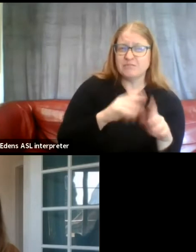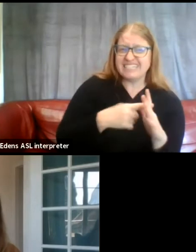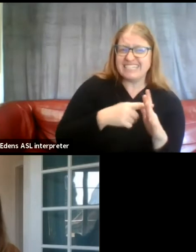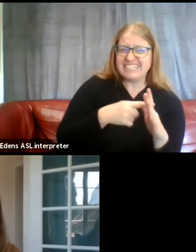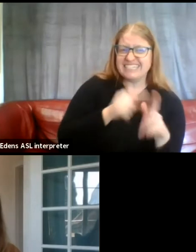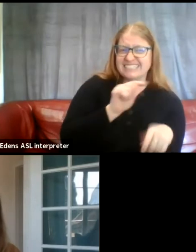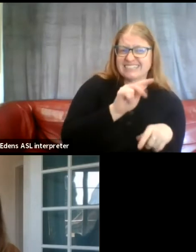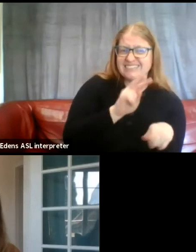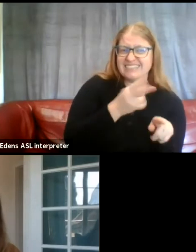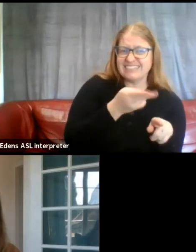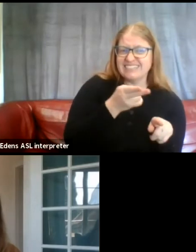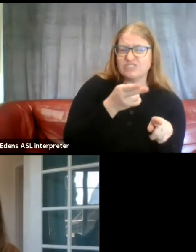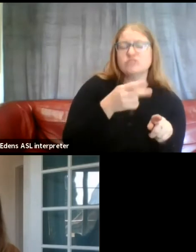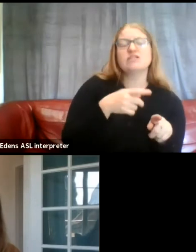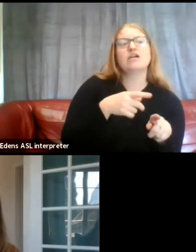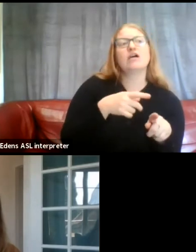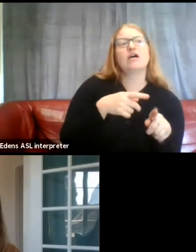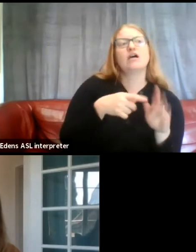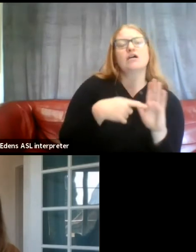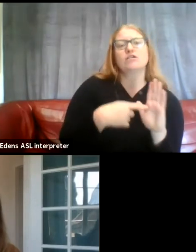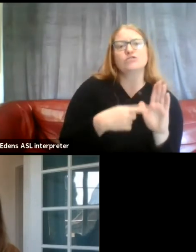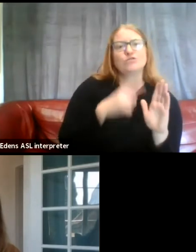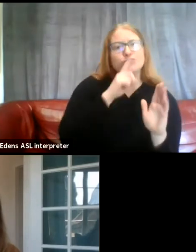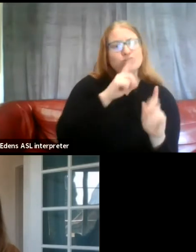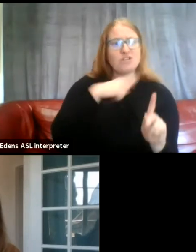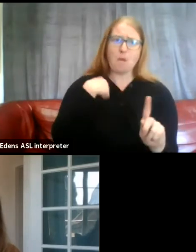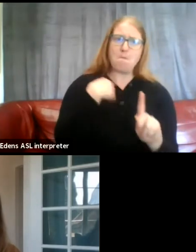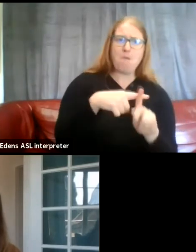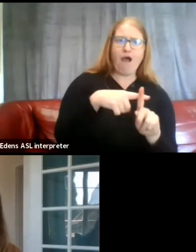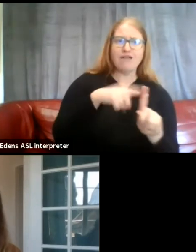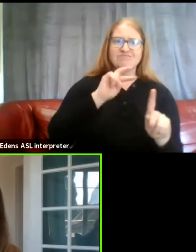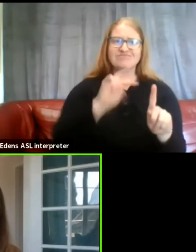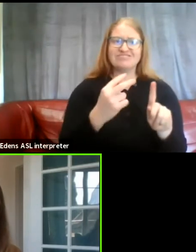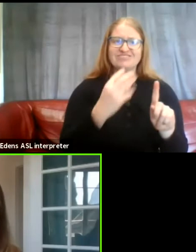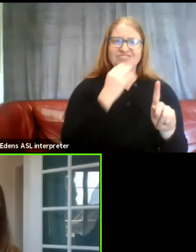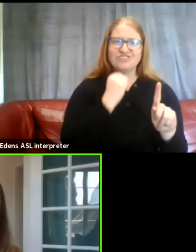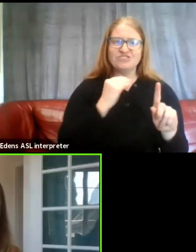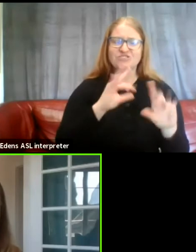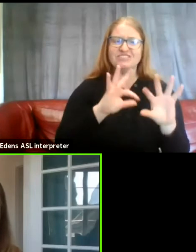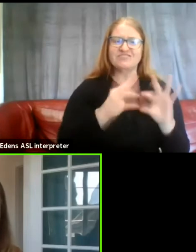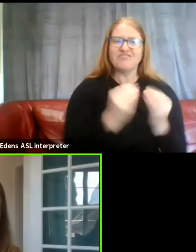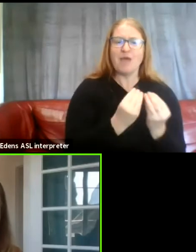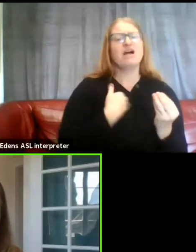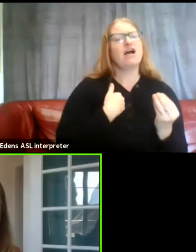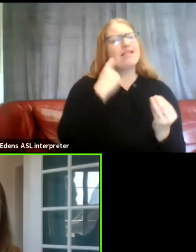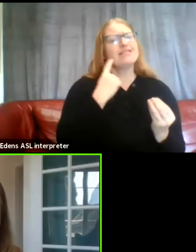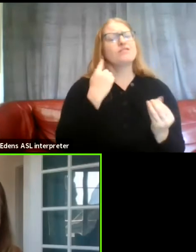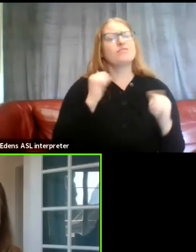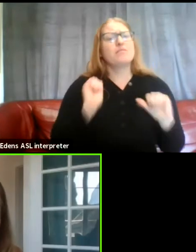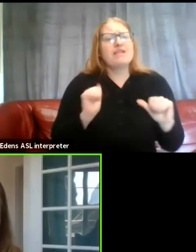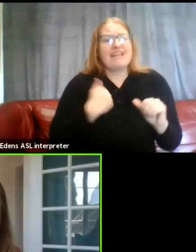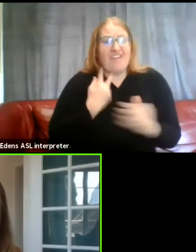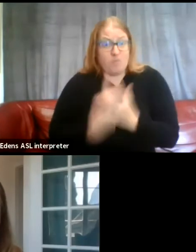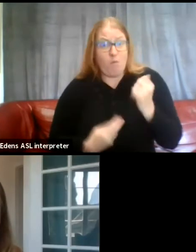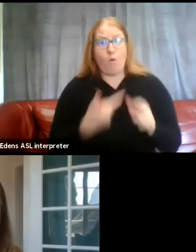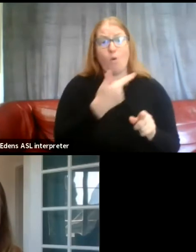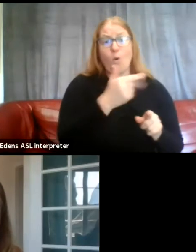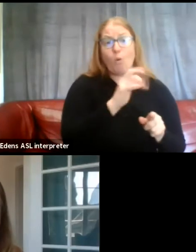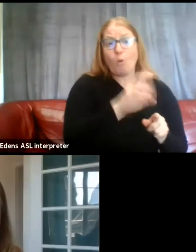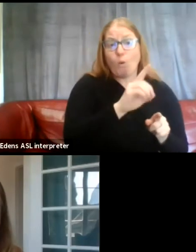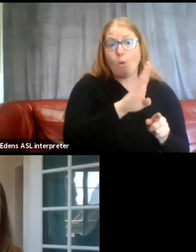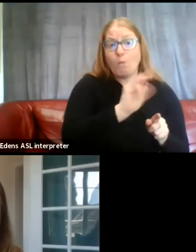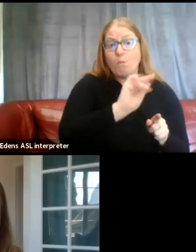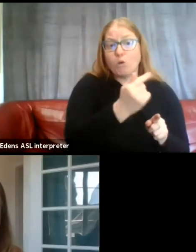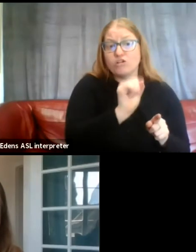a really positive portrait of a Jewish family. I mean, I think there's space for both things. Like the Goldbergs on network